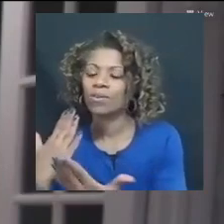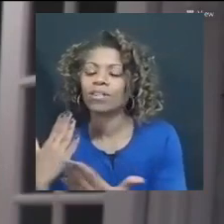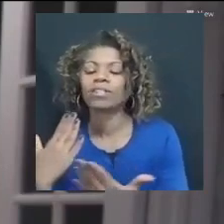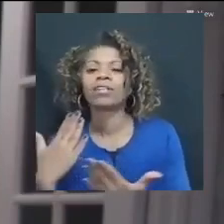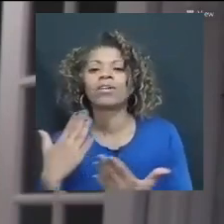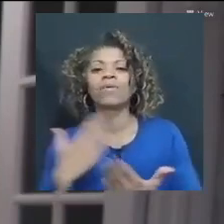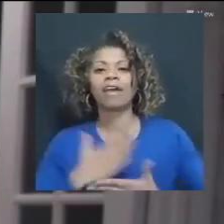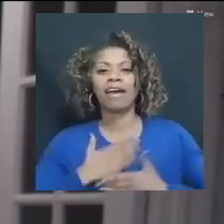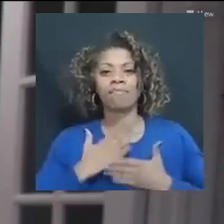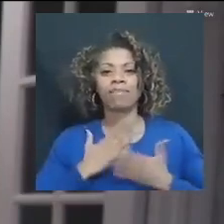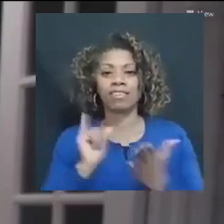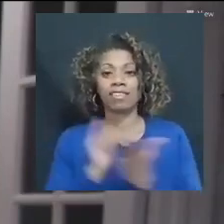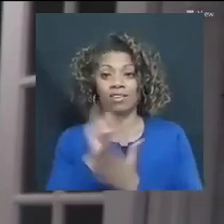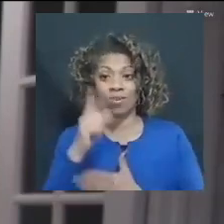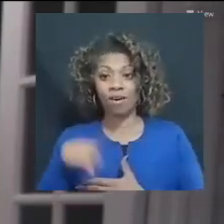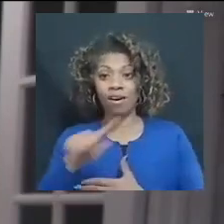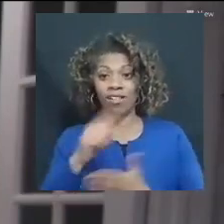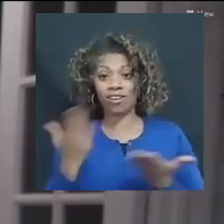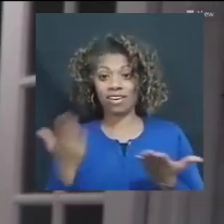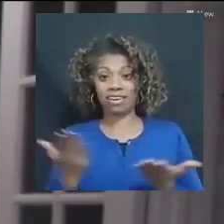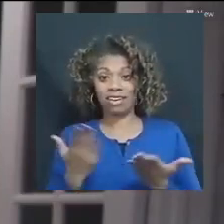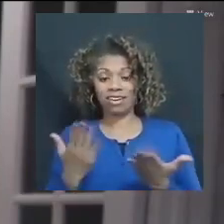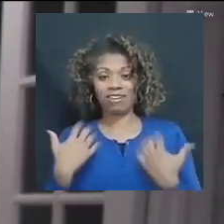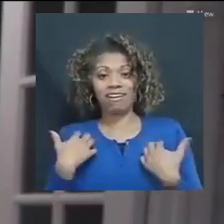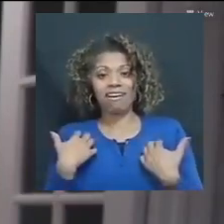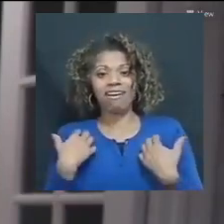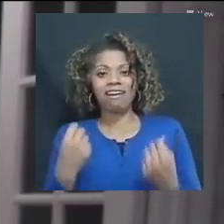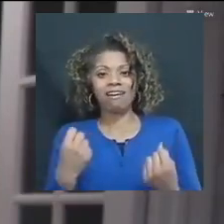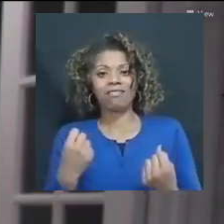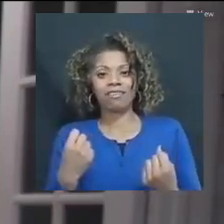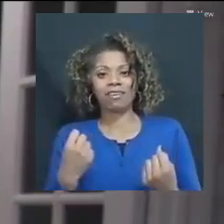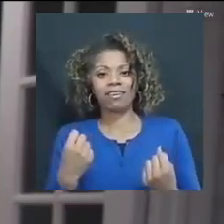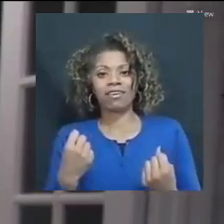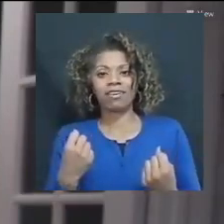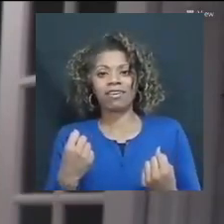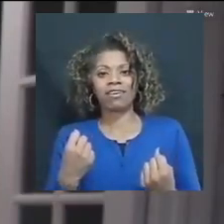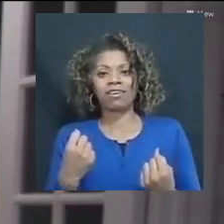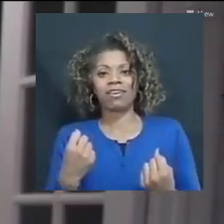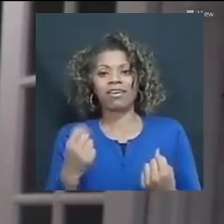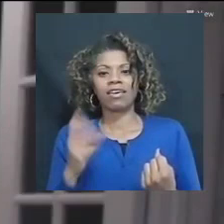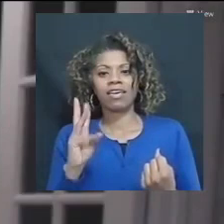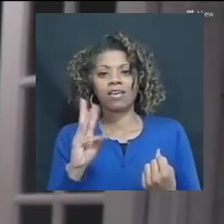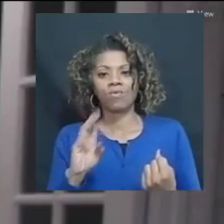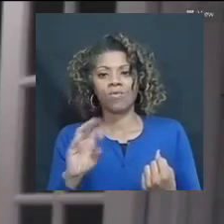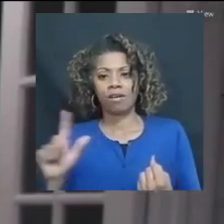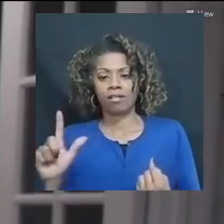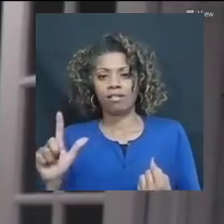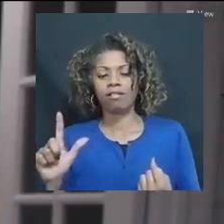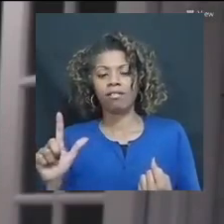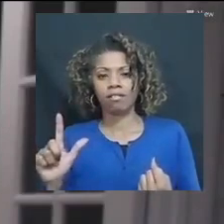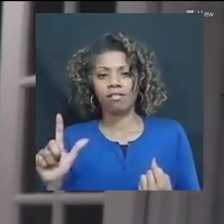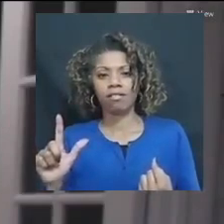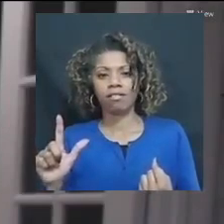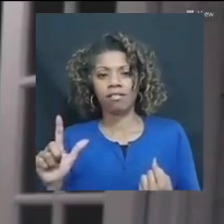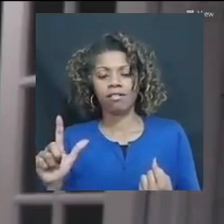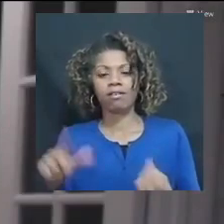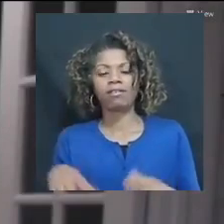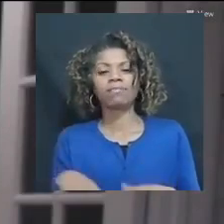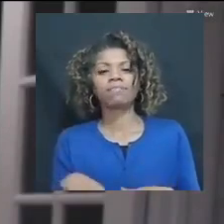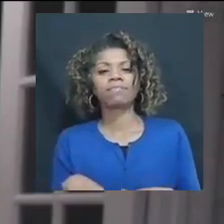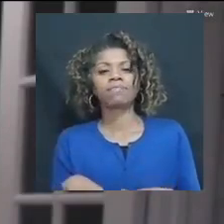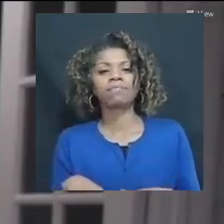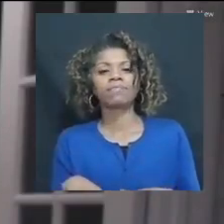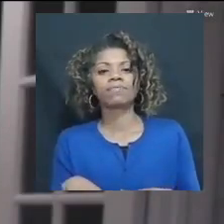do hope that you have a sense of kind of what we're all about at the network, which is this real culture of community, and it's driven by kindness